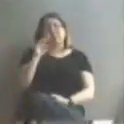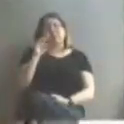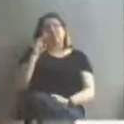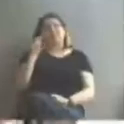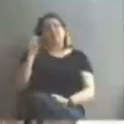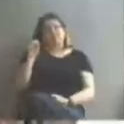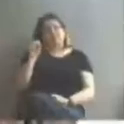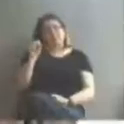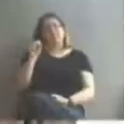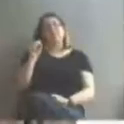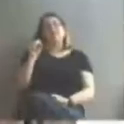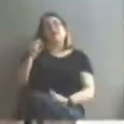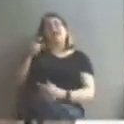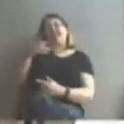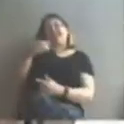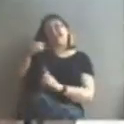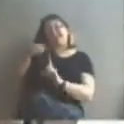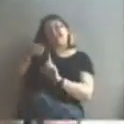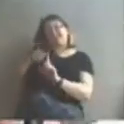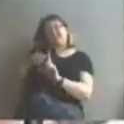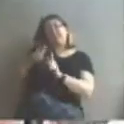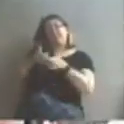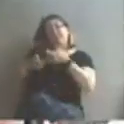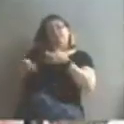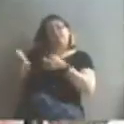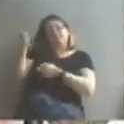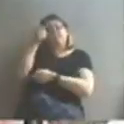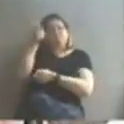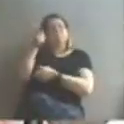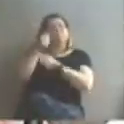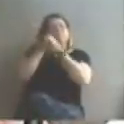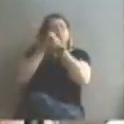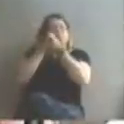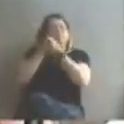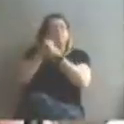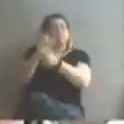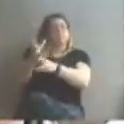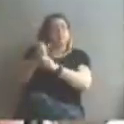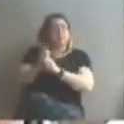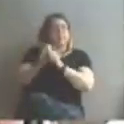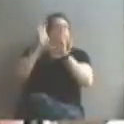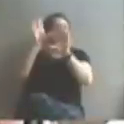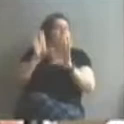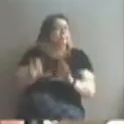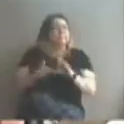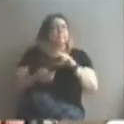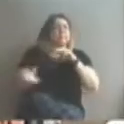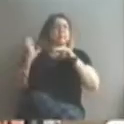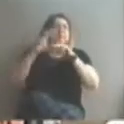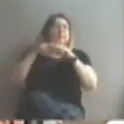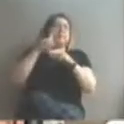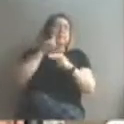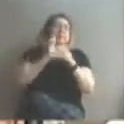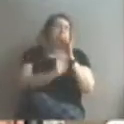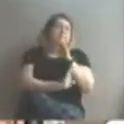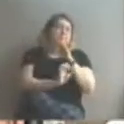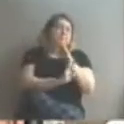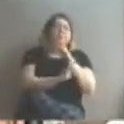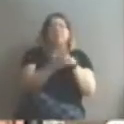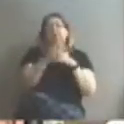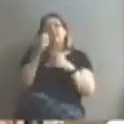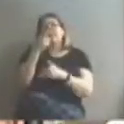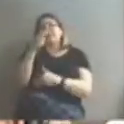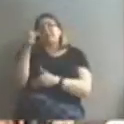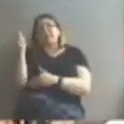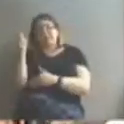And whereas Heather Wampler's administration advocated for and received remarkable increases in elementary and